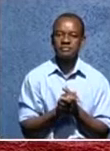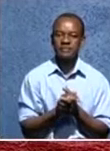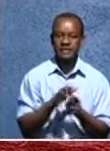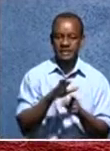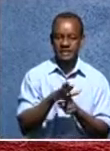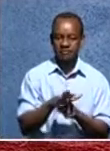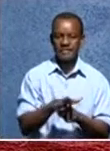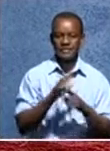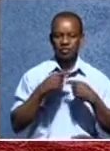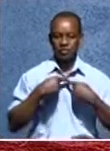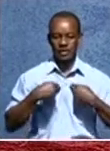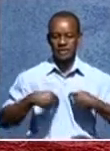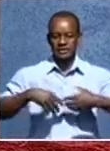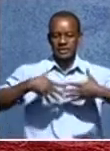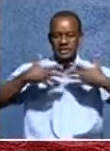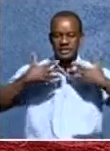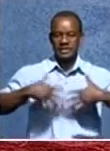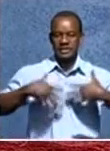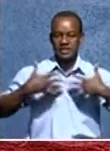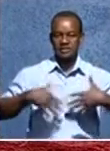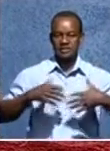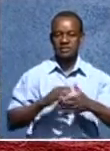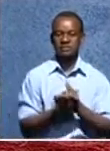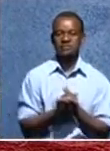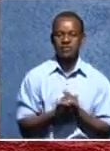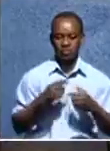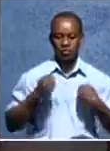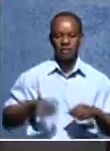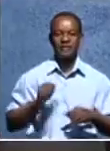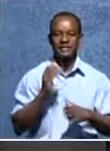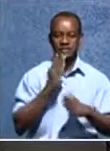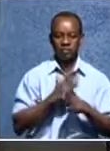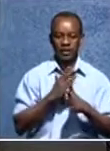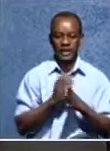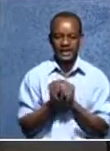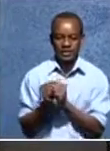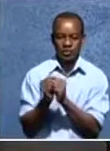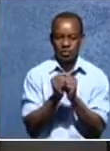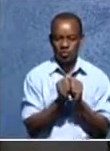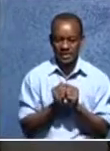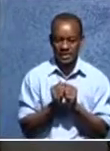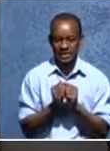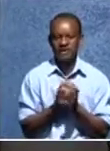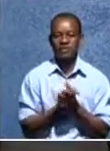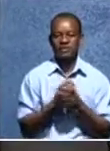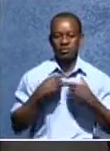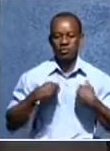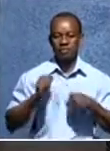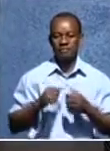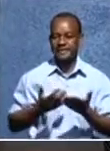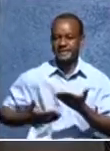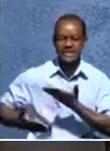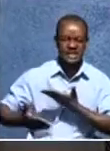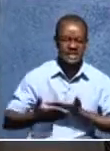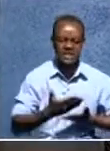industry effort. Yes. We should all share within this. It is collective. Let's share the risks, let's share the work, and let's all share the